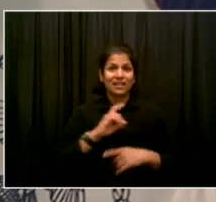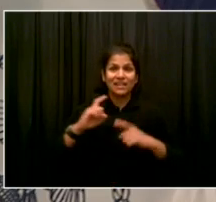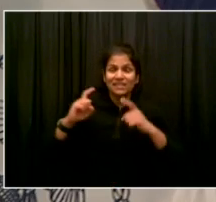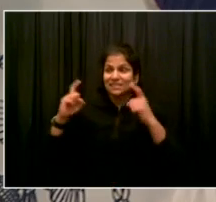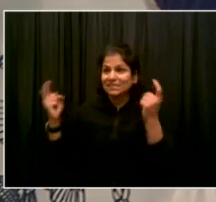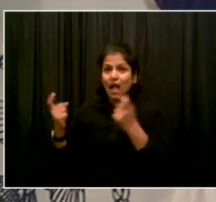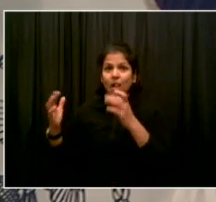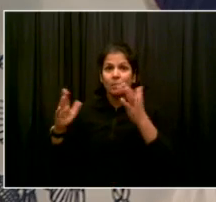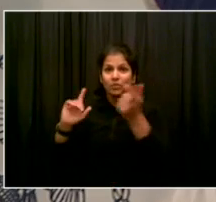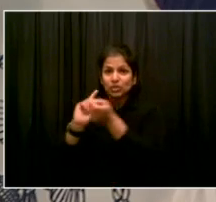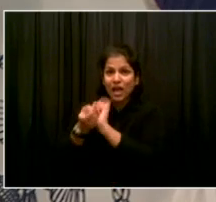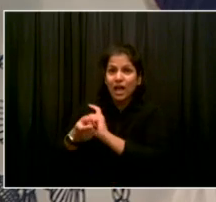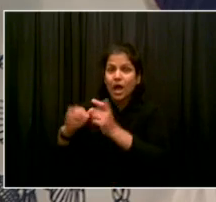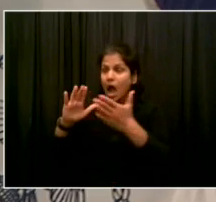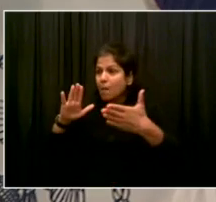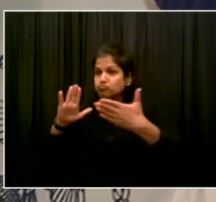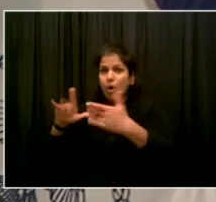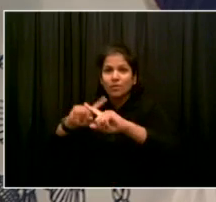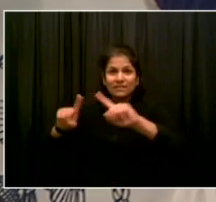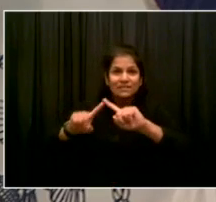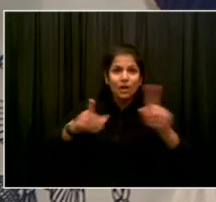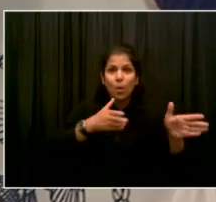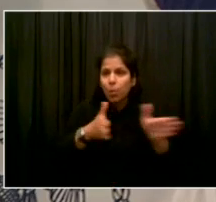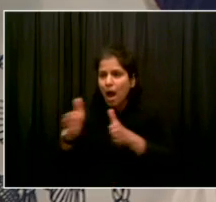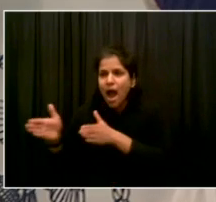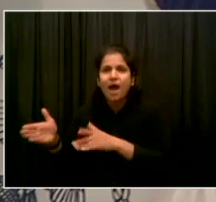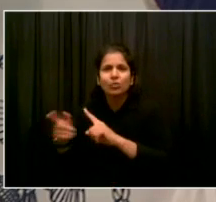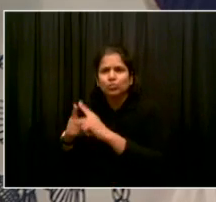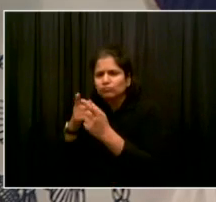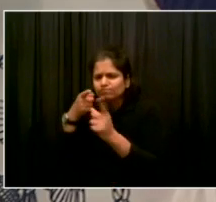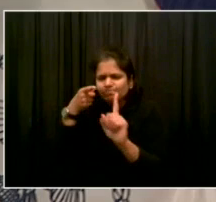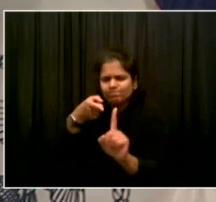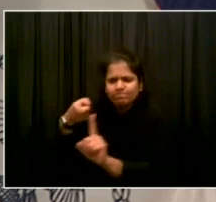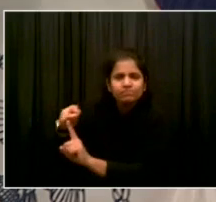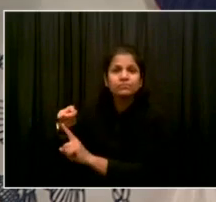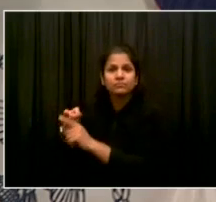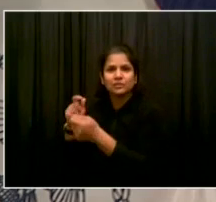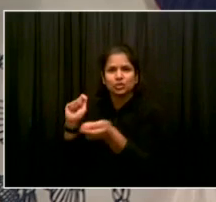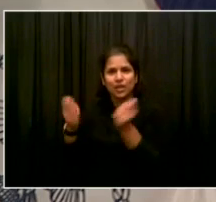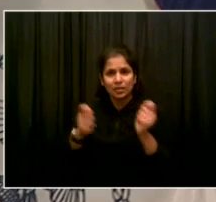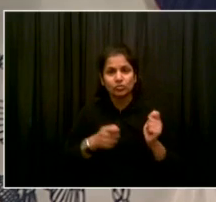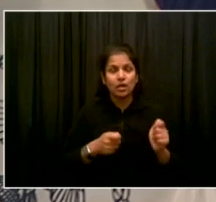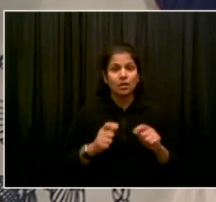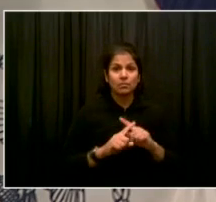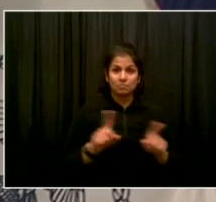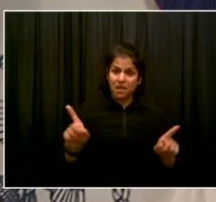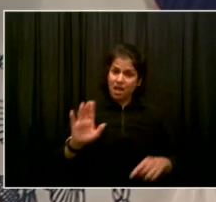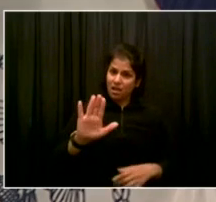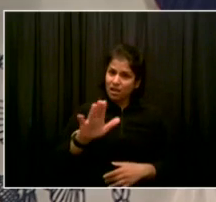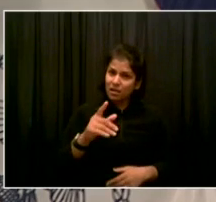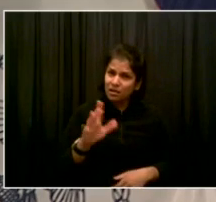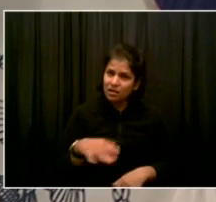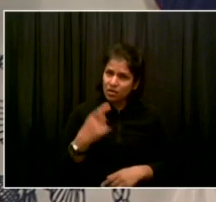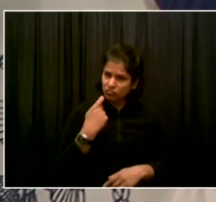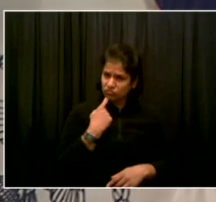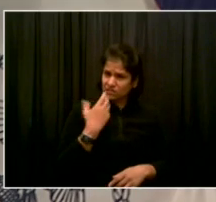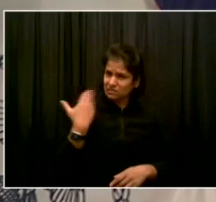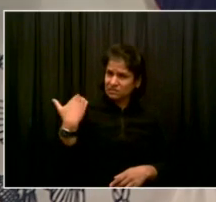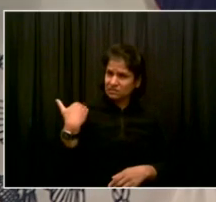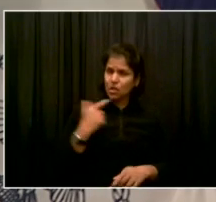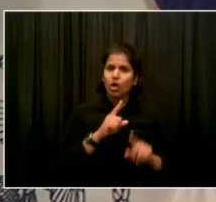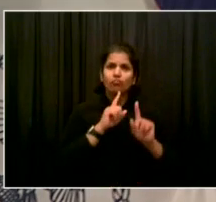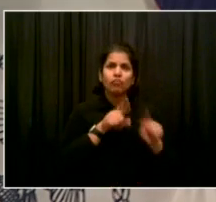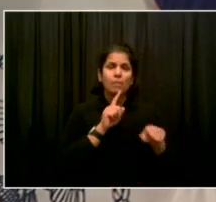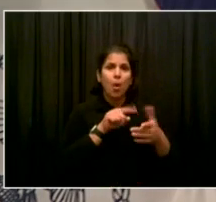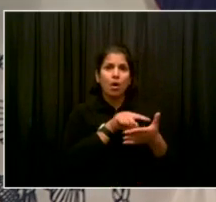2021 over 2020. And as always, the majority of those crimes, 179 out of 474, were aimed at the city's Jews. So